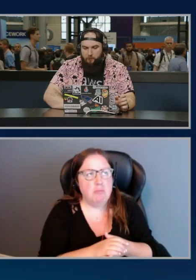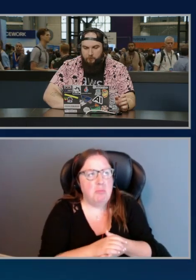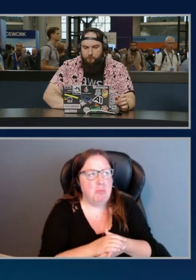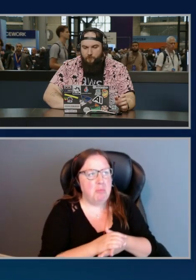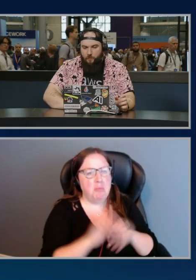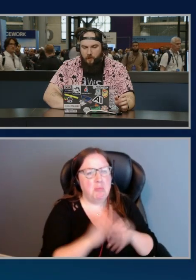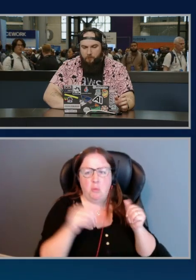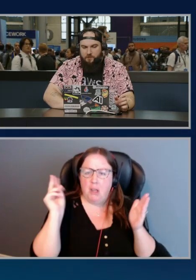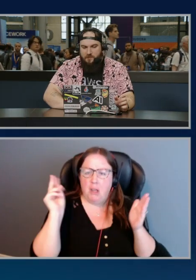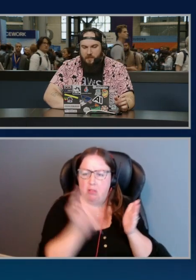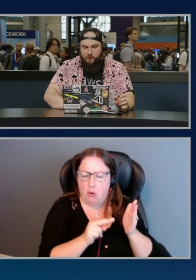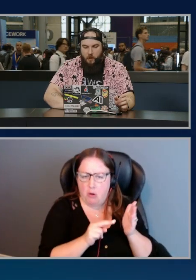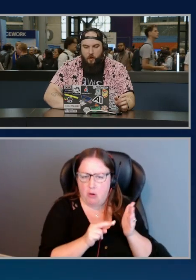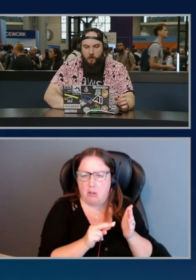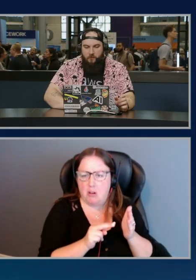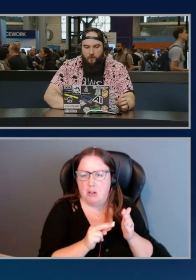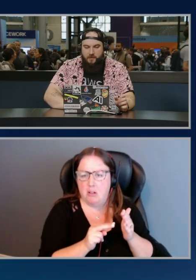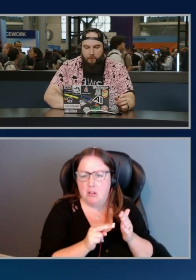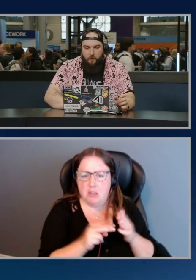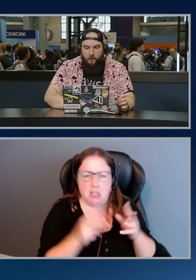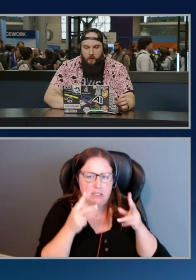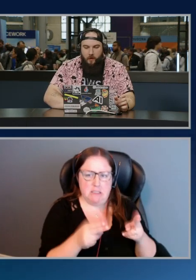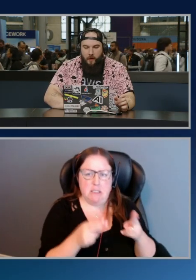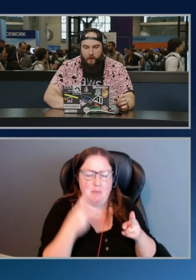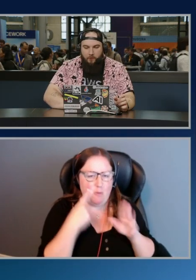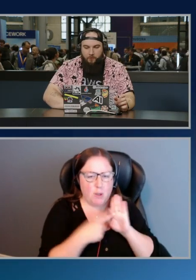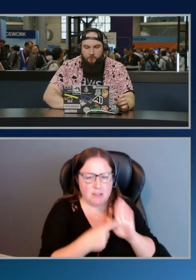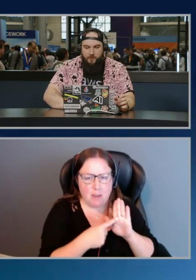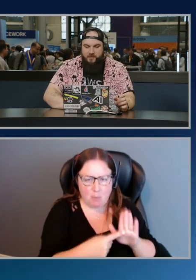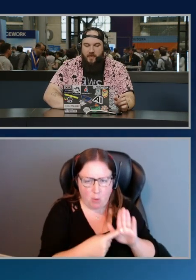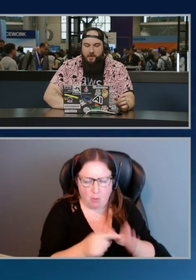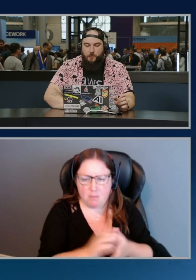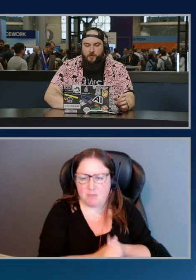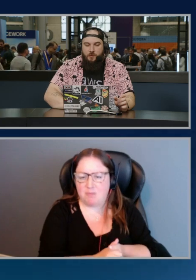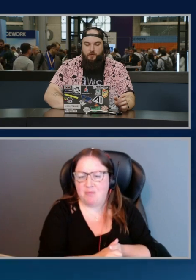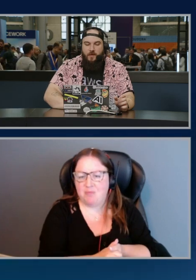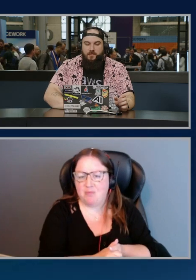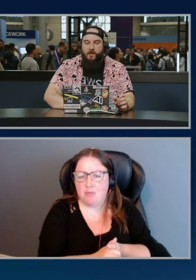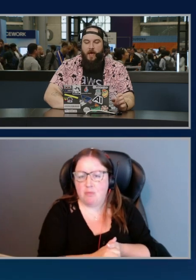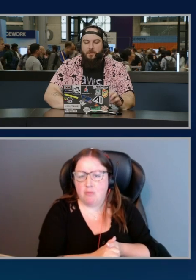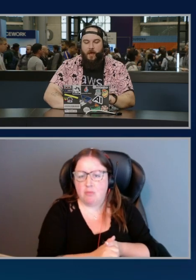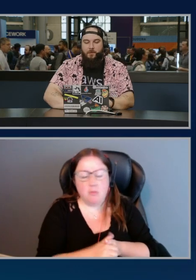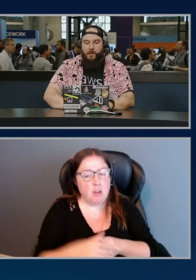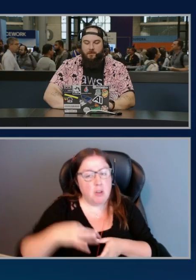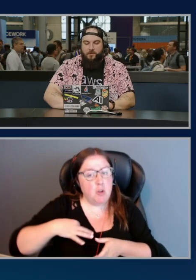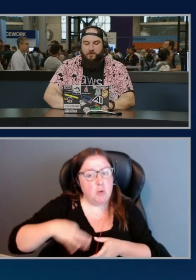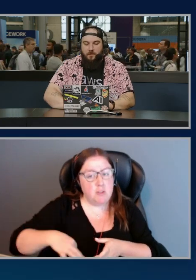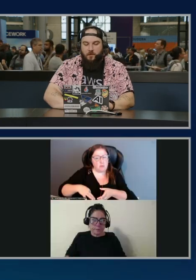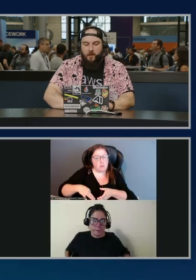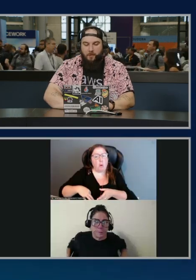take a little snippet here, for example. This is kind of useful case, and